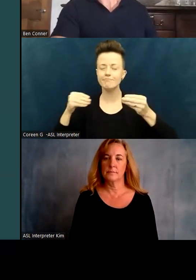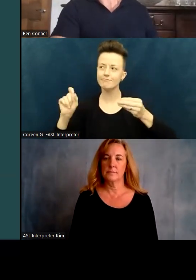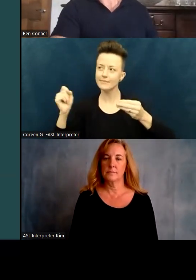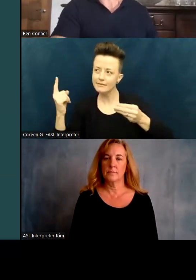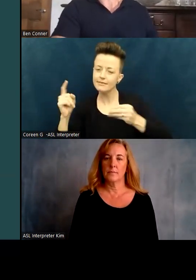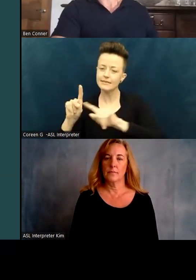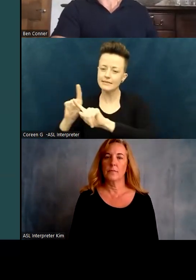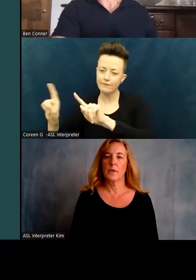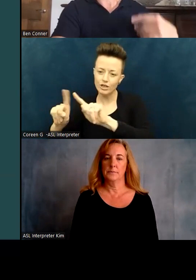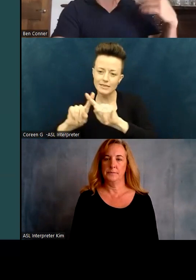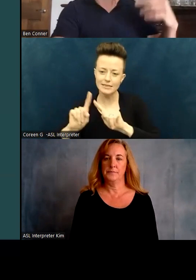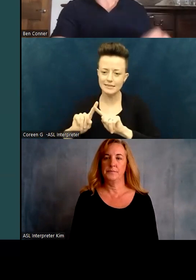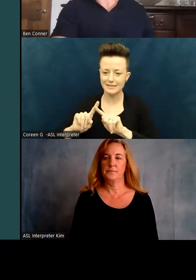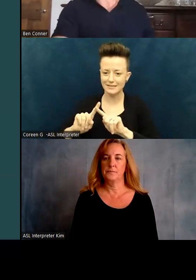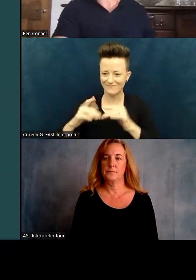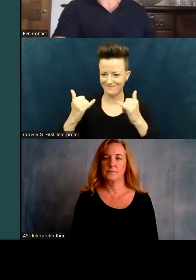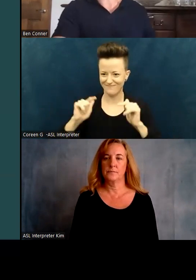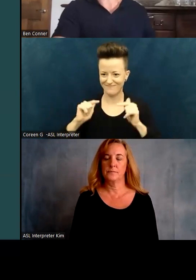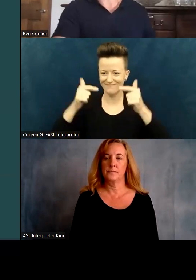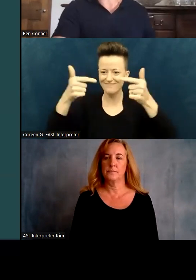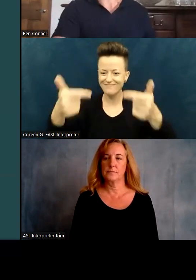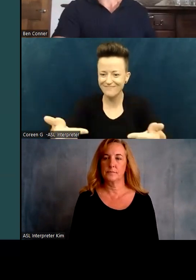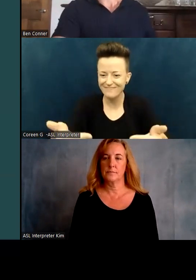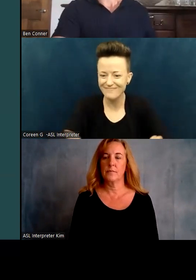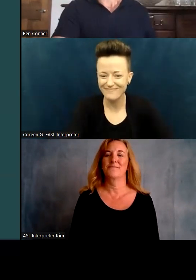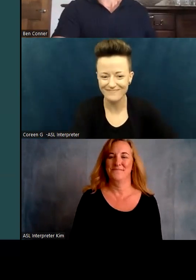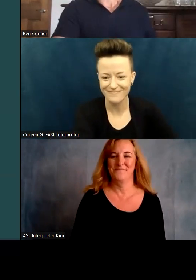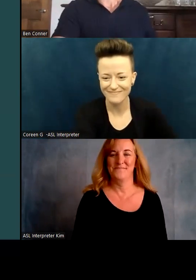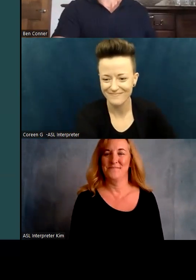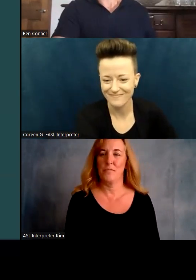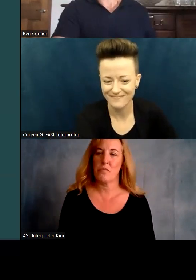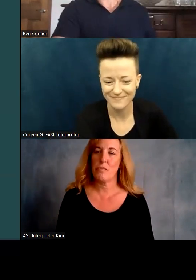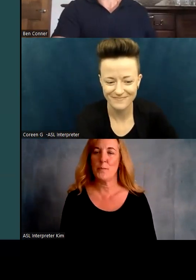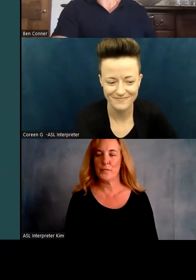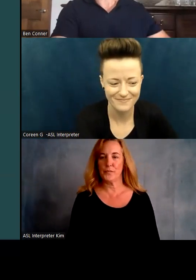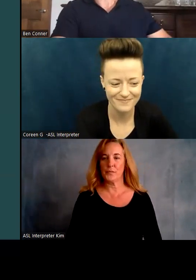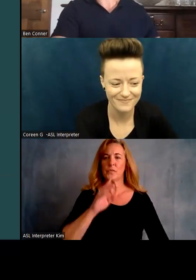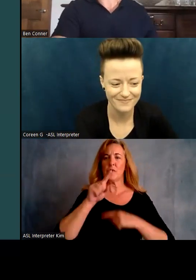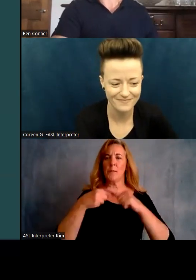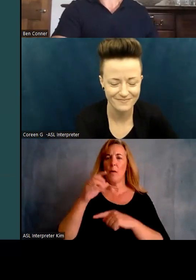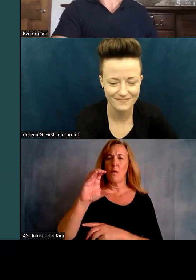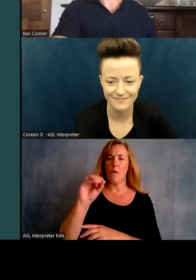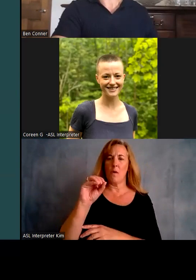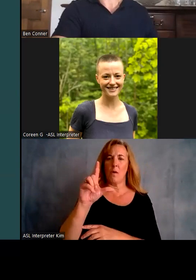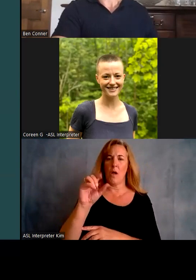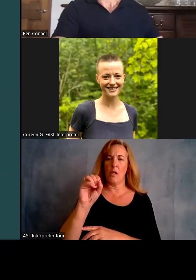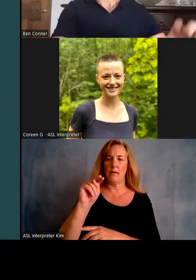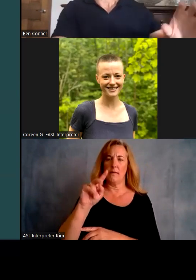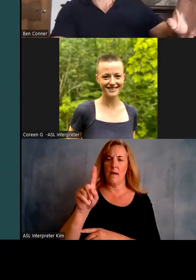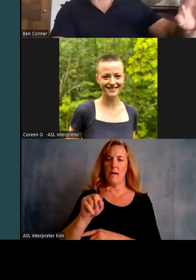Colonizing is another way. And at the end of the previous slide, I explained some of the ways we colonize,